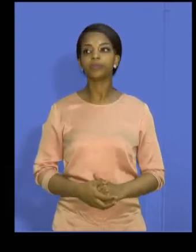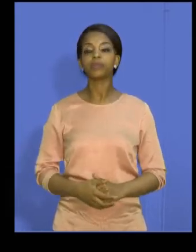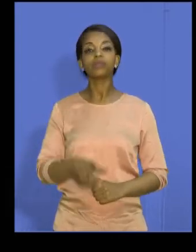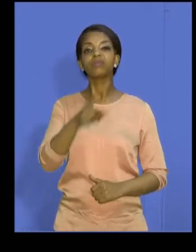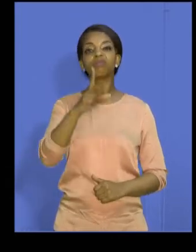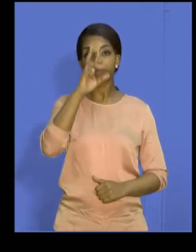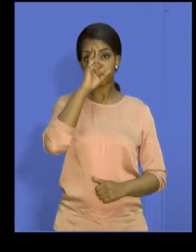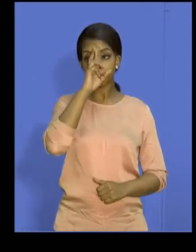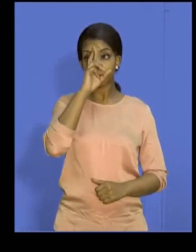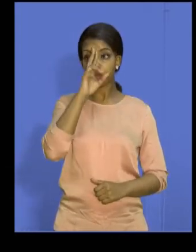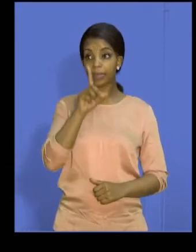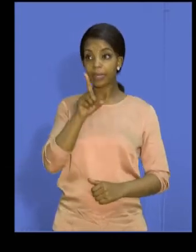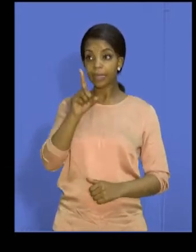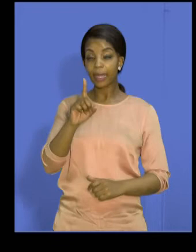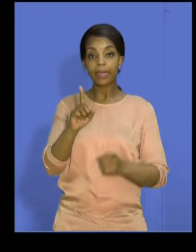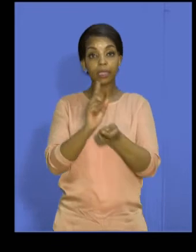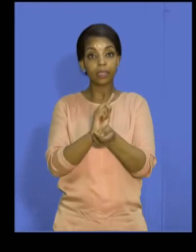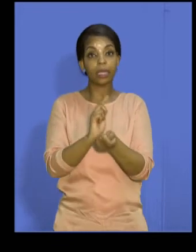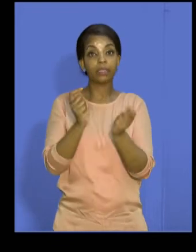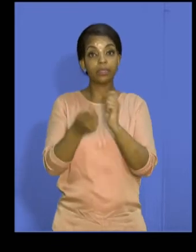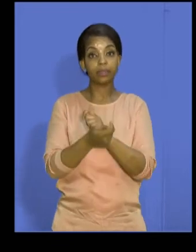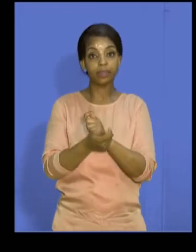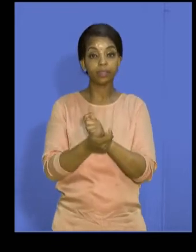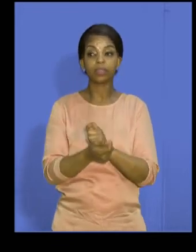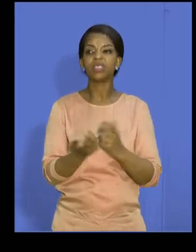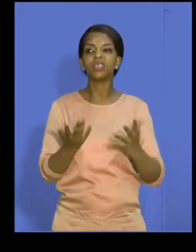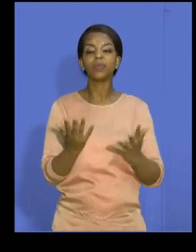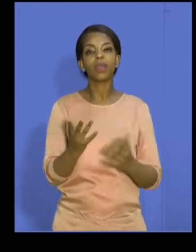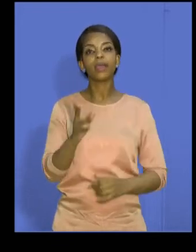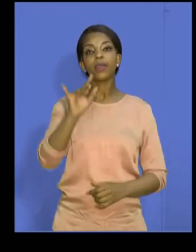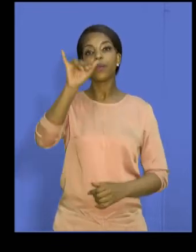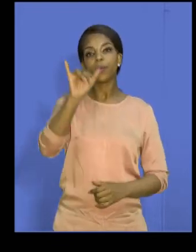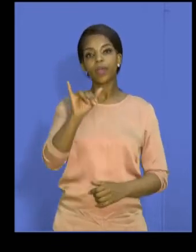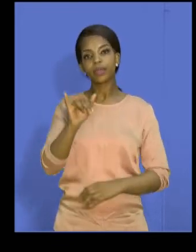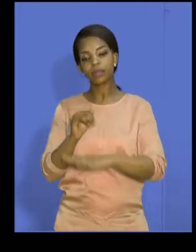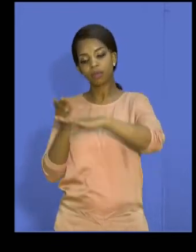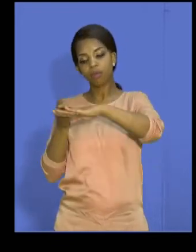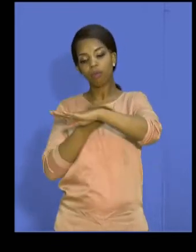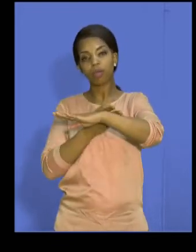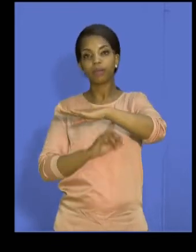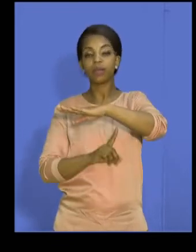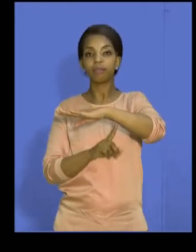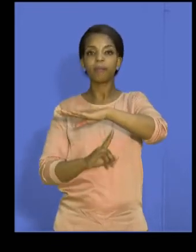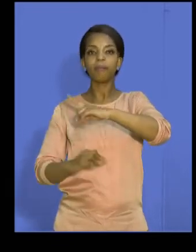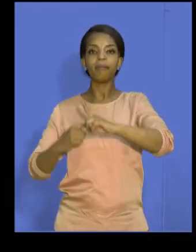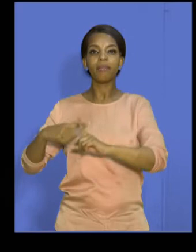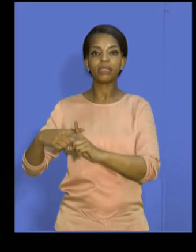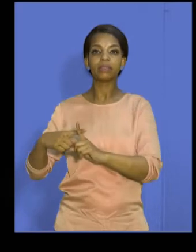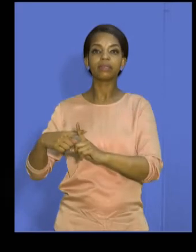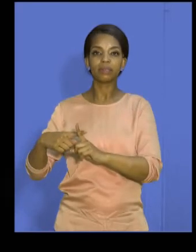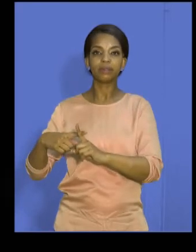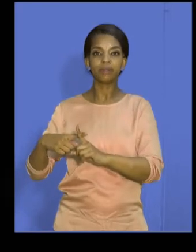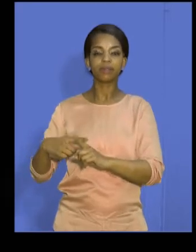our change in y over our change in x, right? So in this instance, it will be